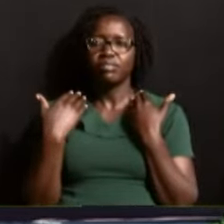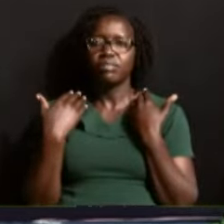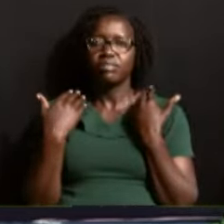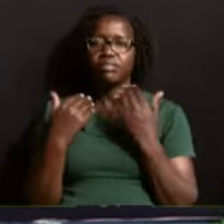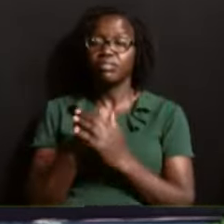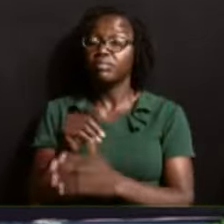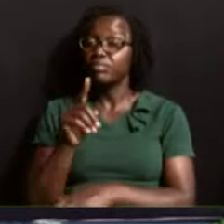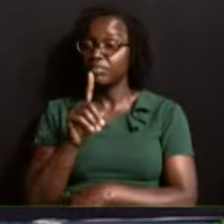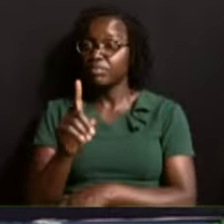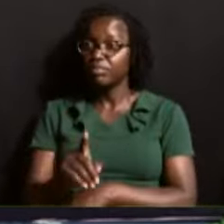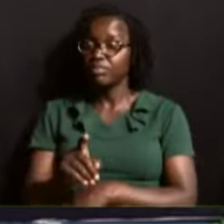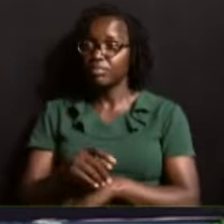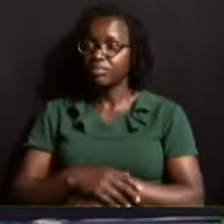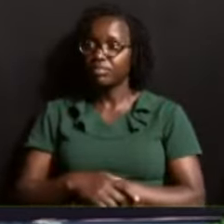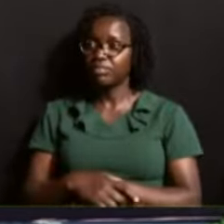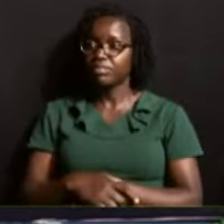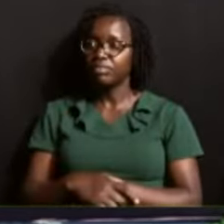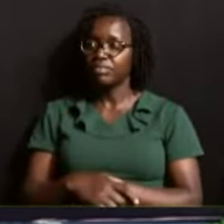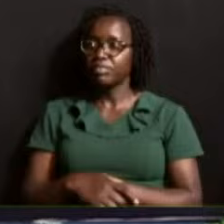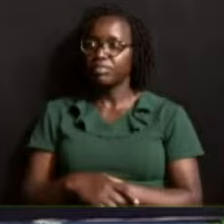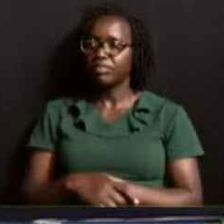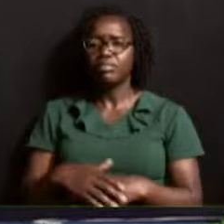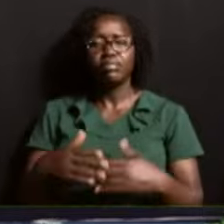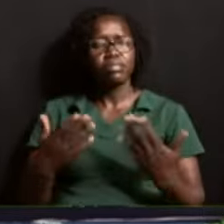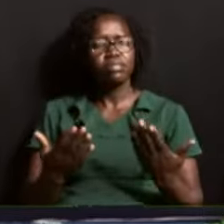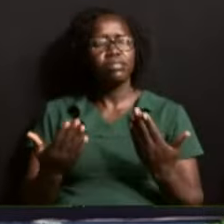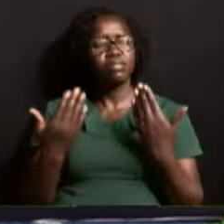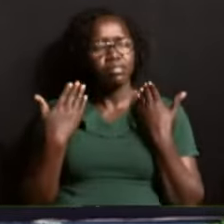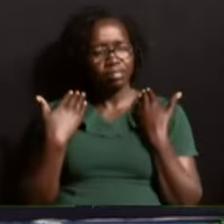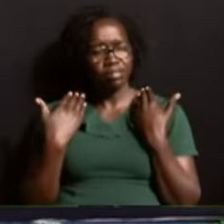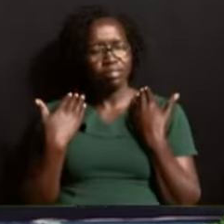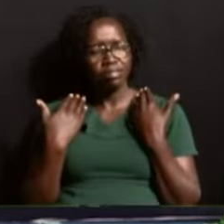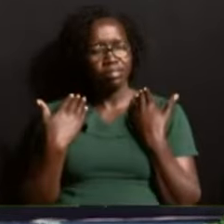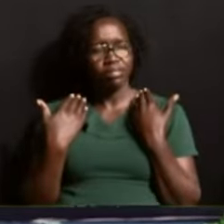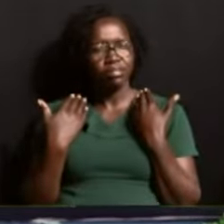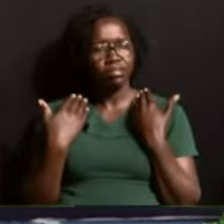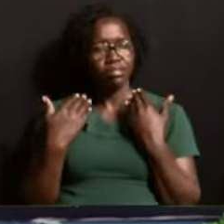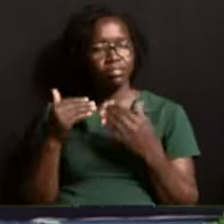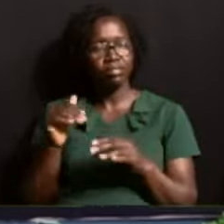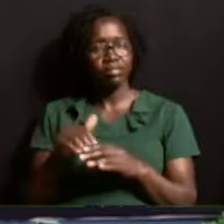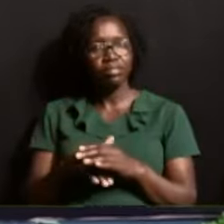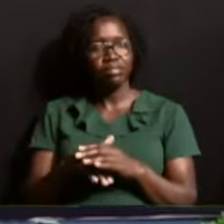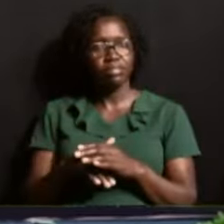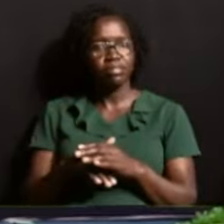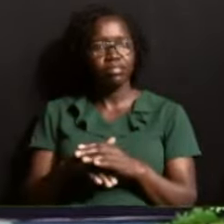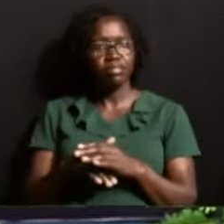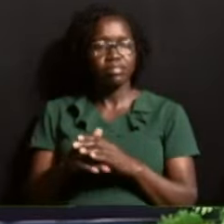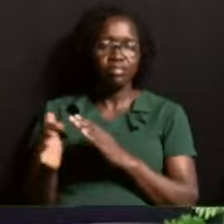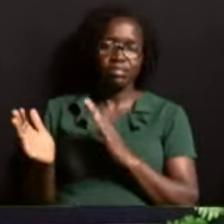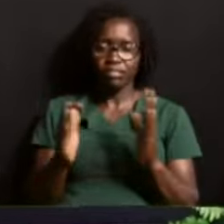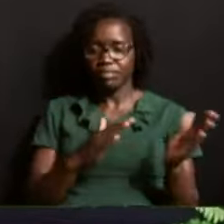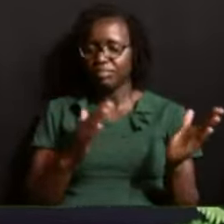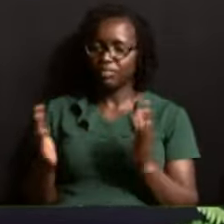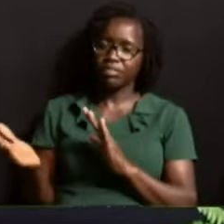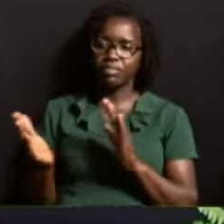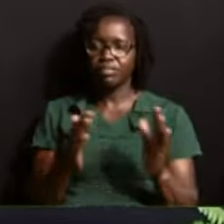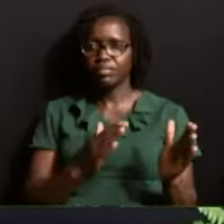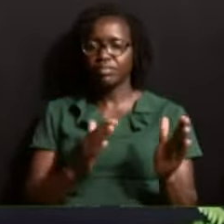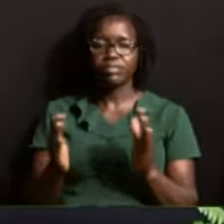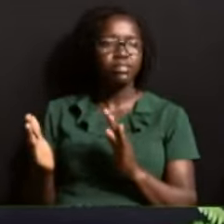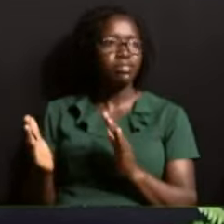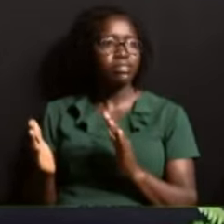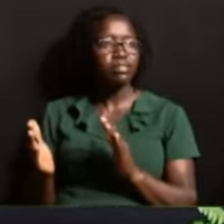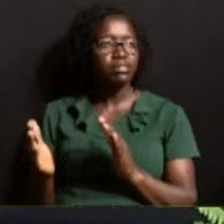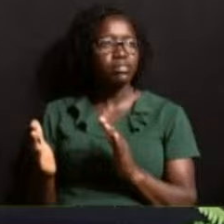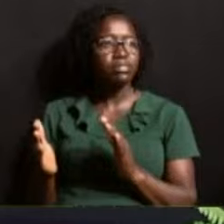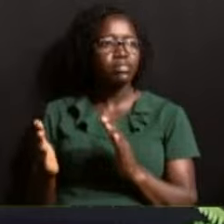The question is, how can you sleep in a storm? He